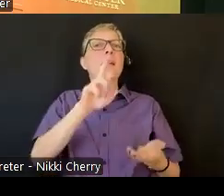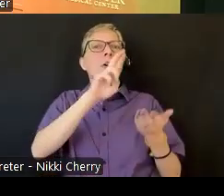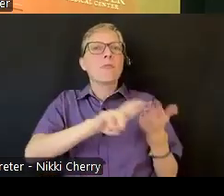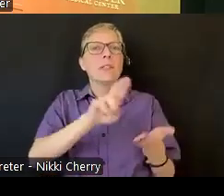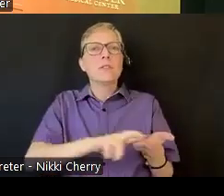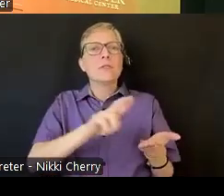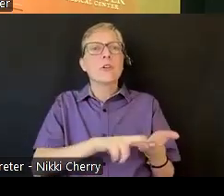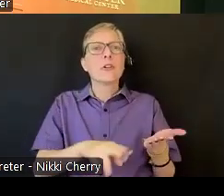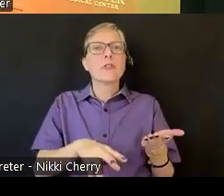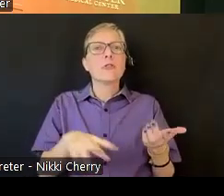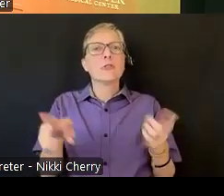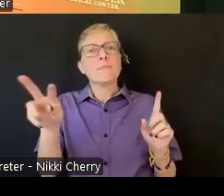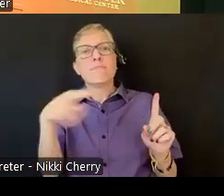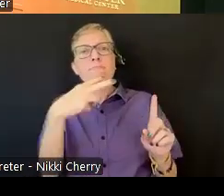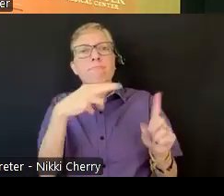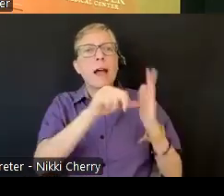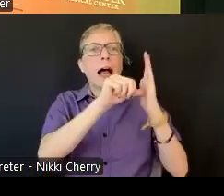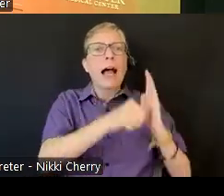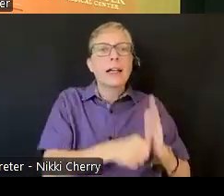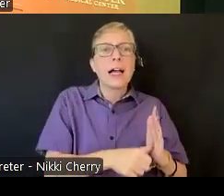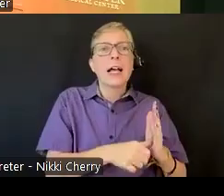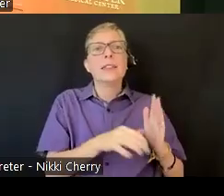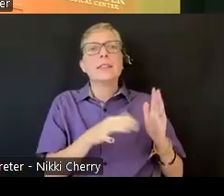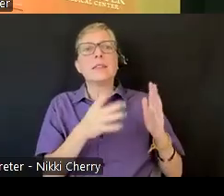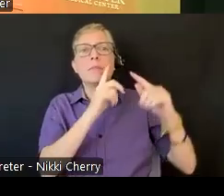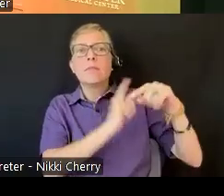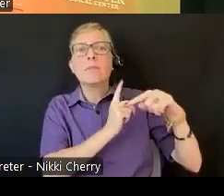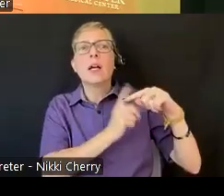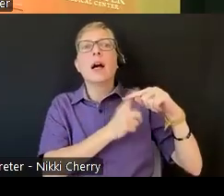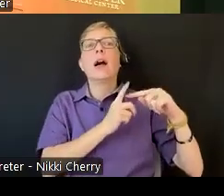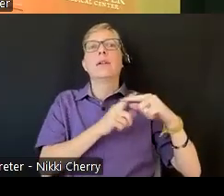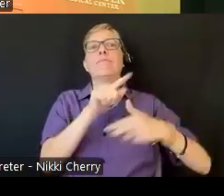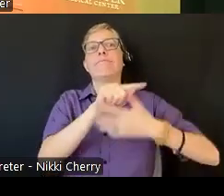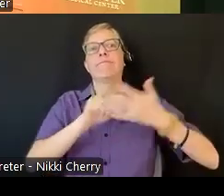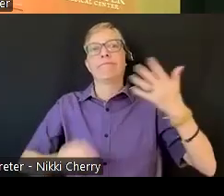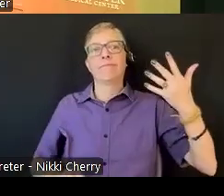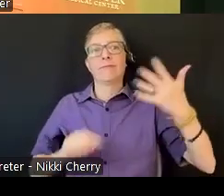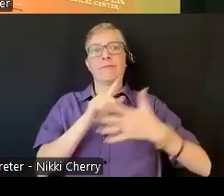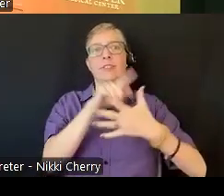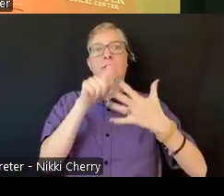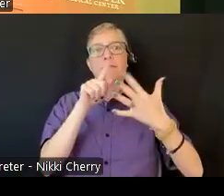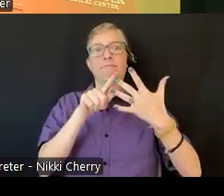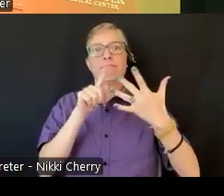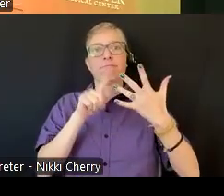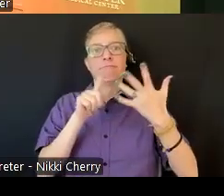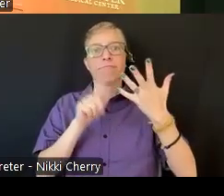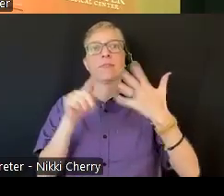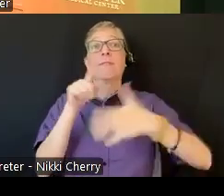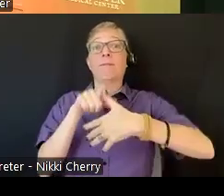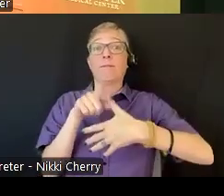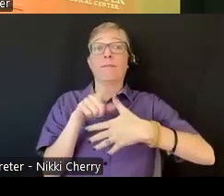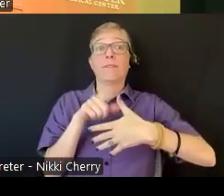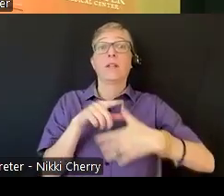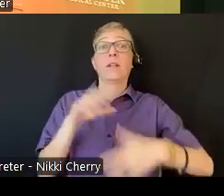provided. We have done wonderful recruitment of Paolo Lizano, Meredith Ganzner, Corey Crane, and Casey